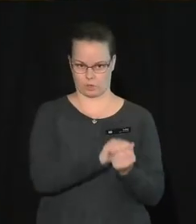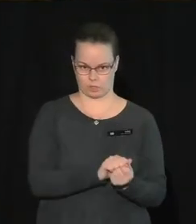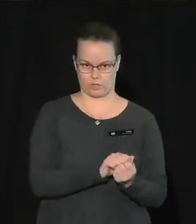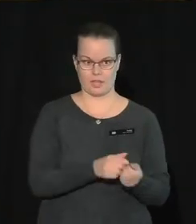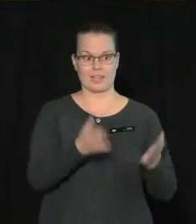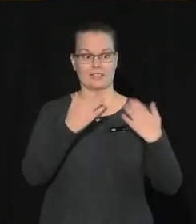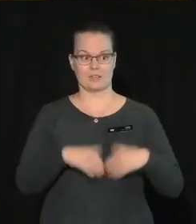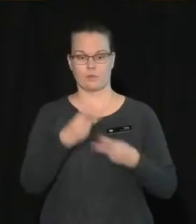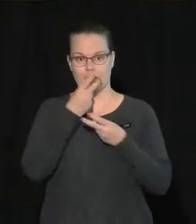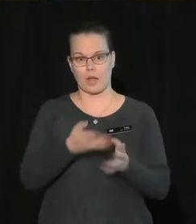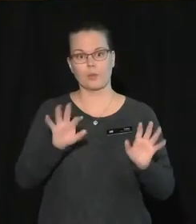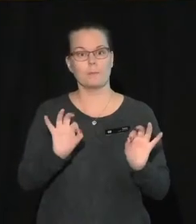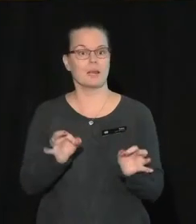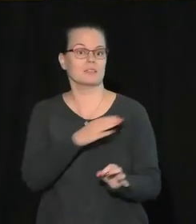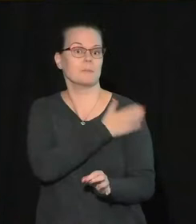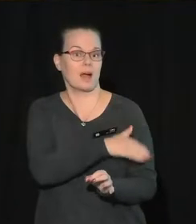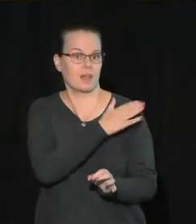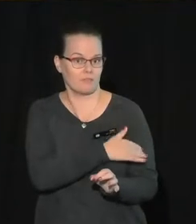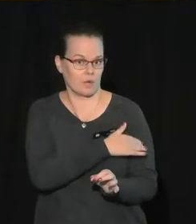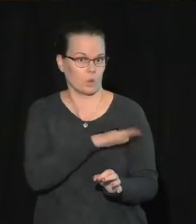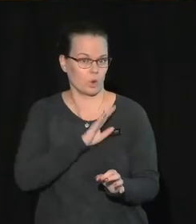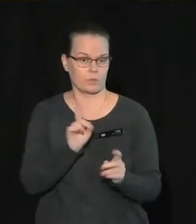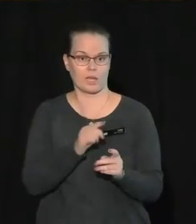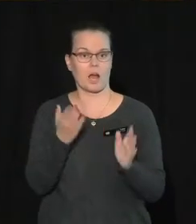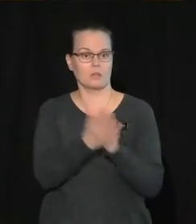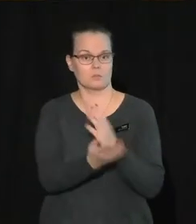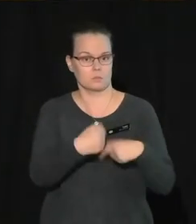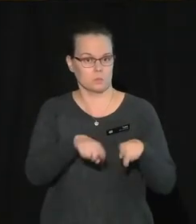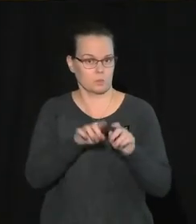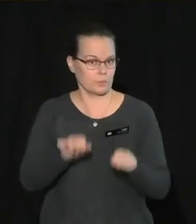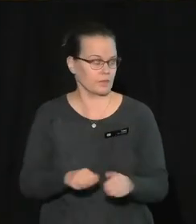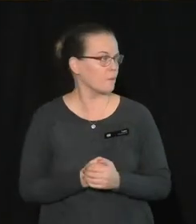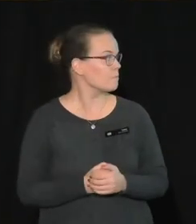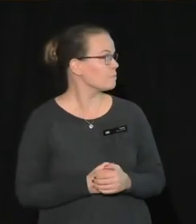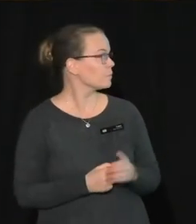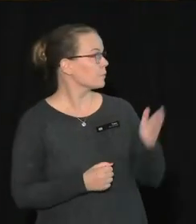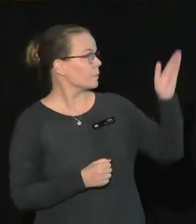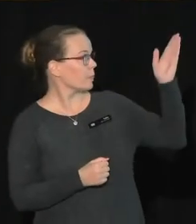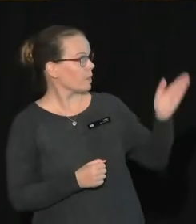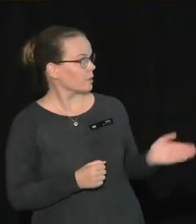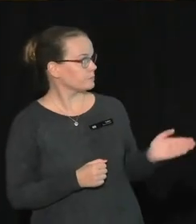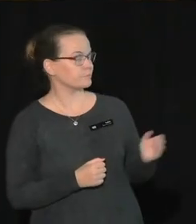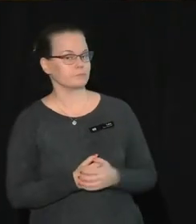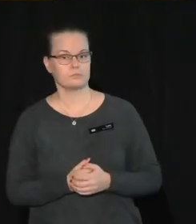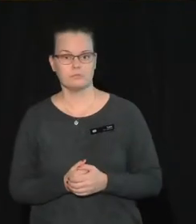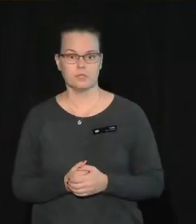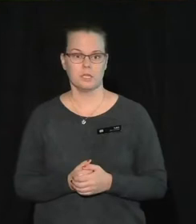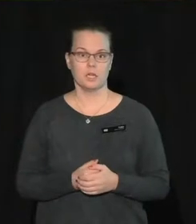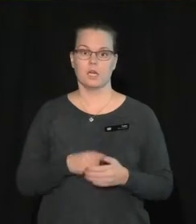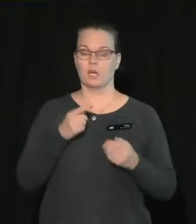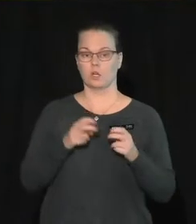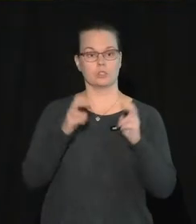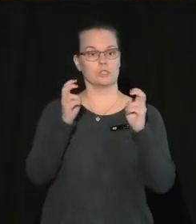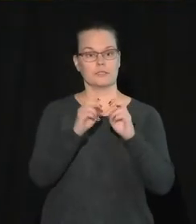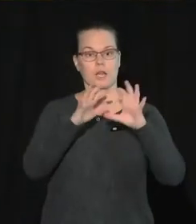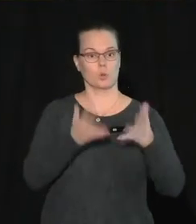slide, what we see is that we have the electronic